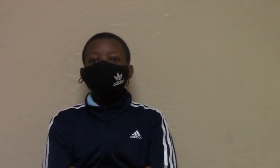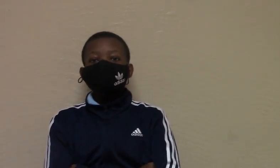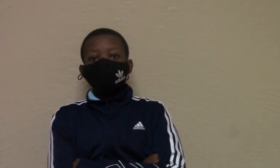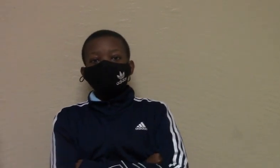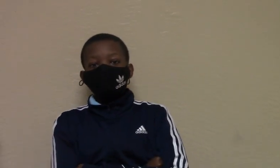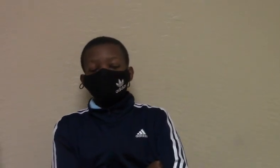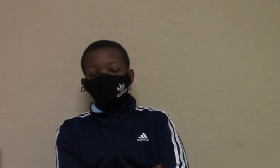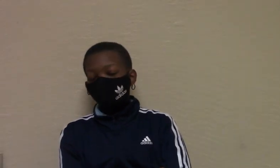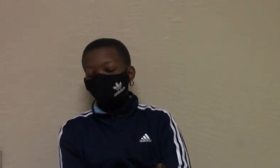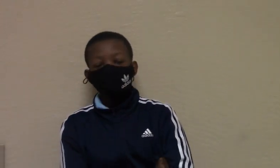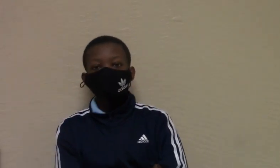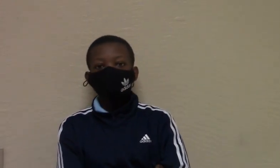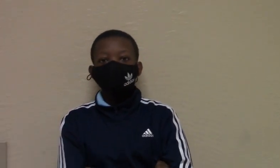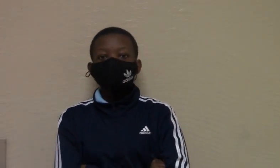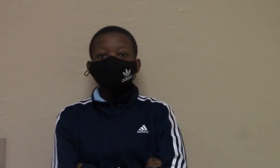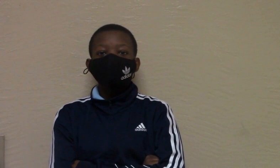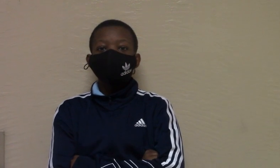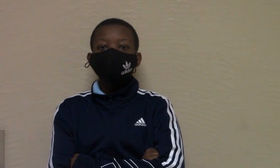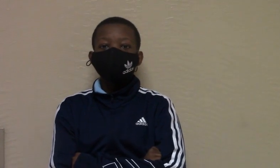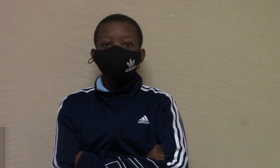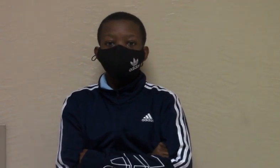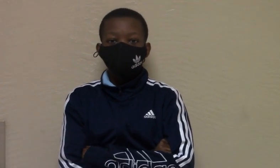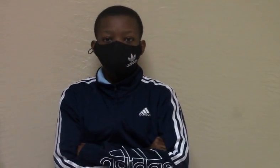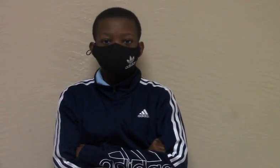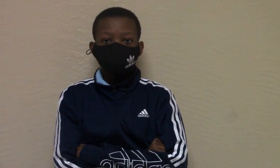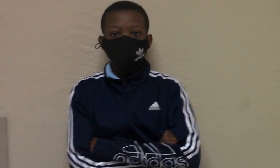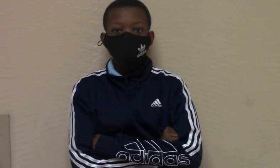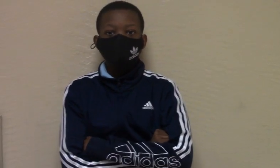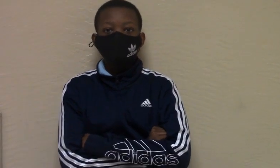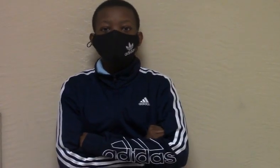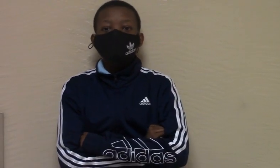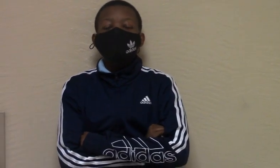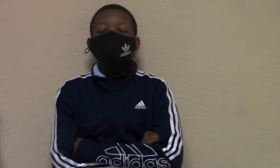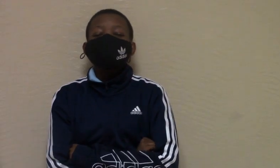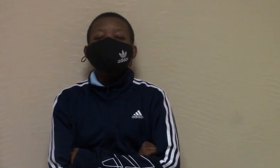Haitian is everything to me. That's why I like to be Haitian.